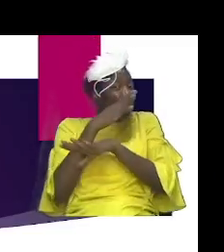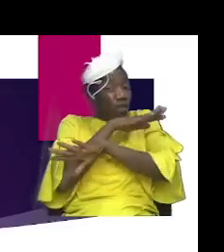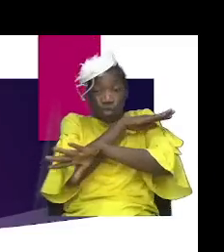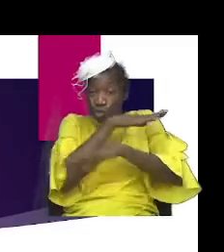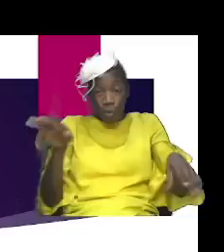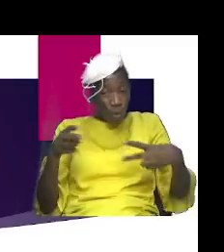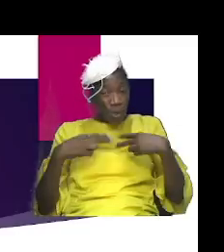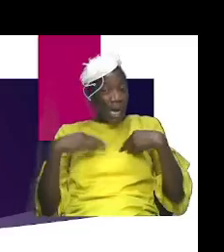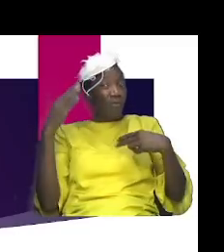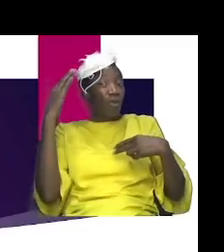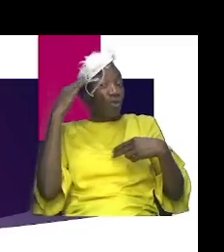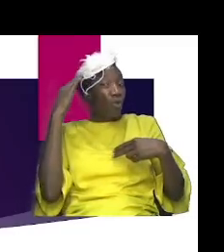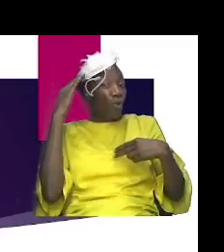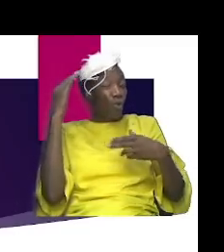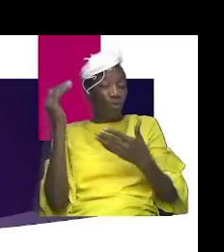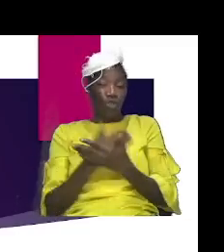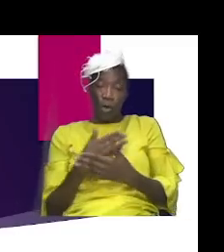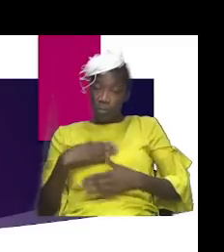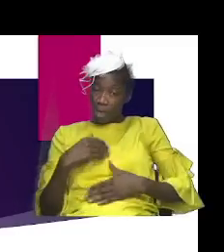them.